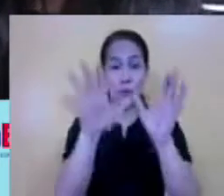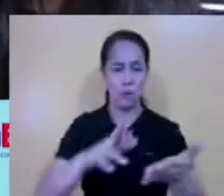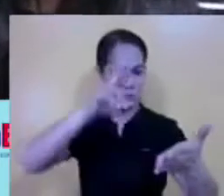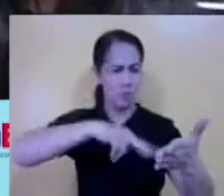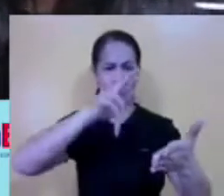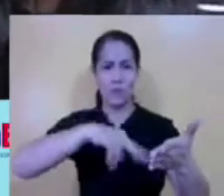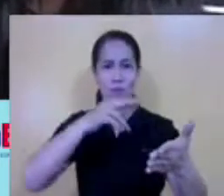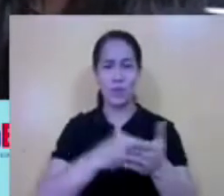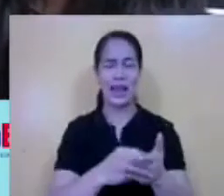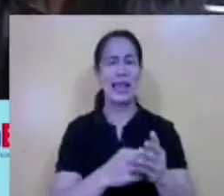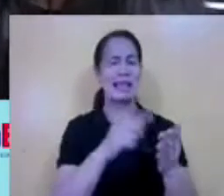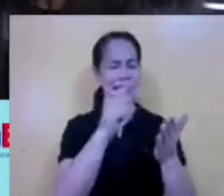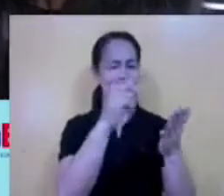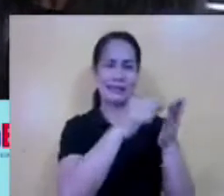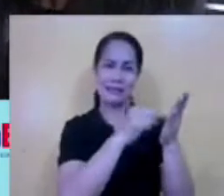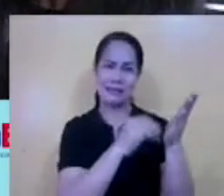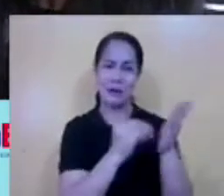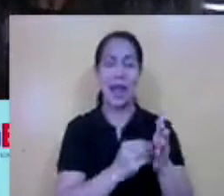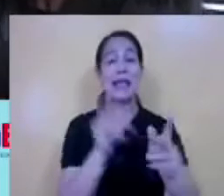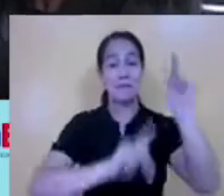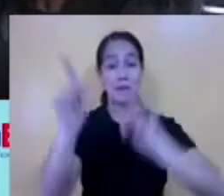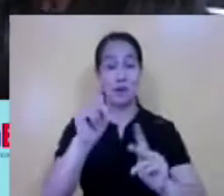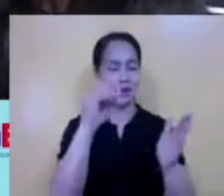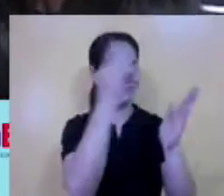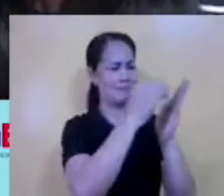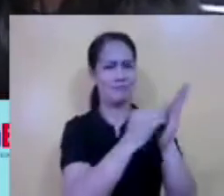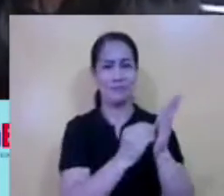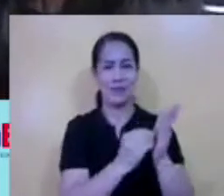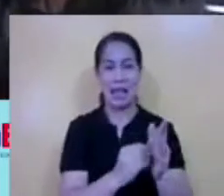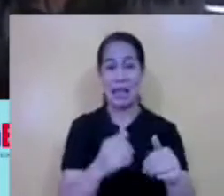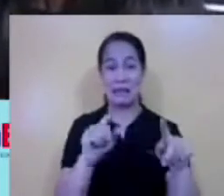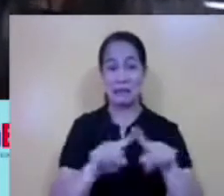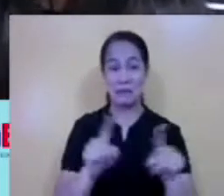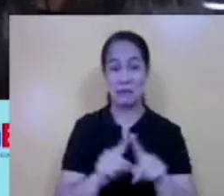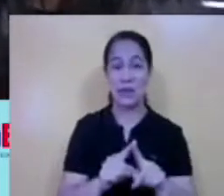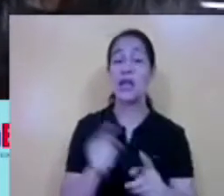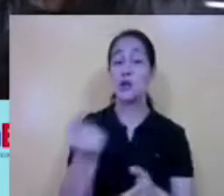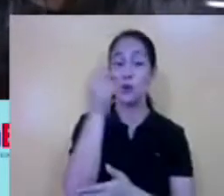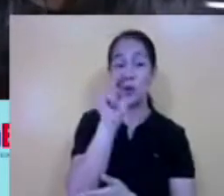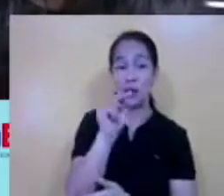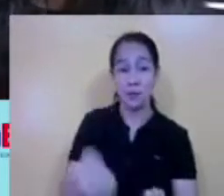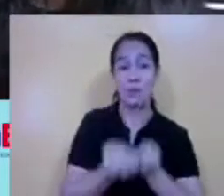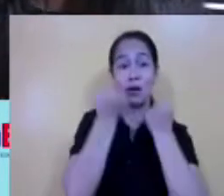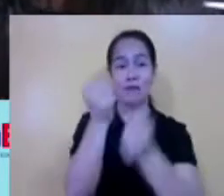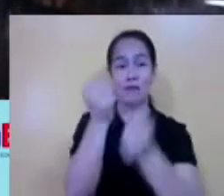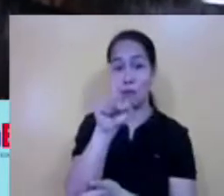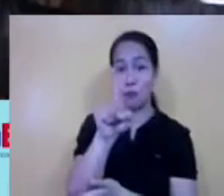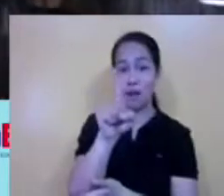MOVs and performance indicators. Unless otherwise specified, you will only need to submit one MOV.